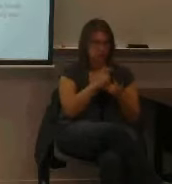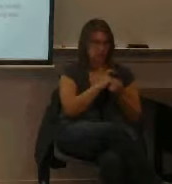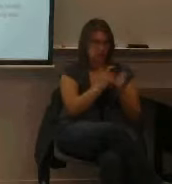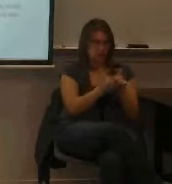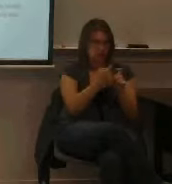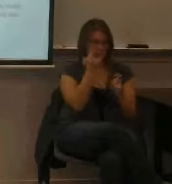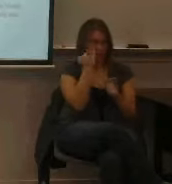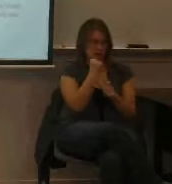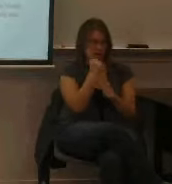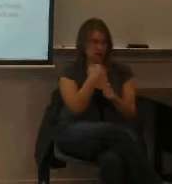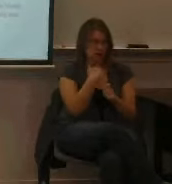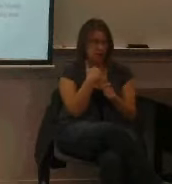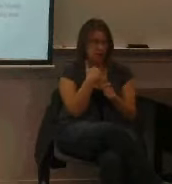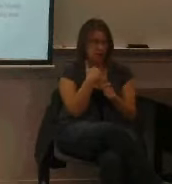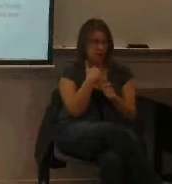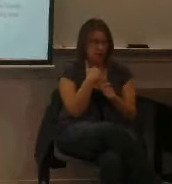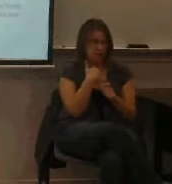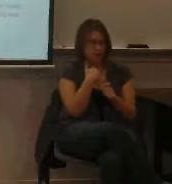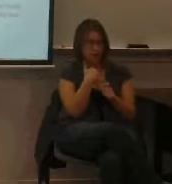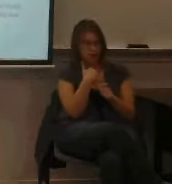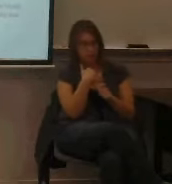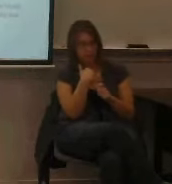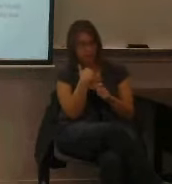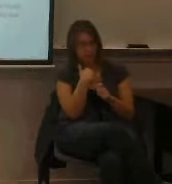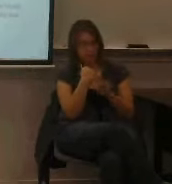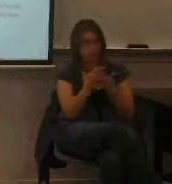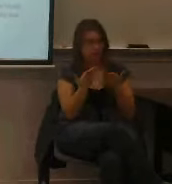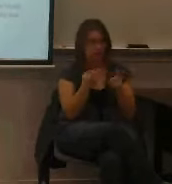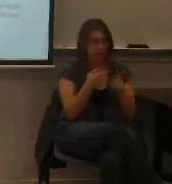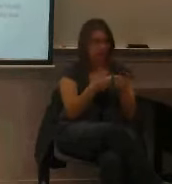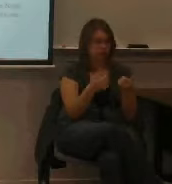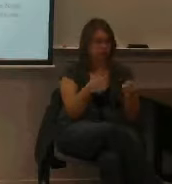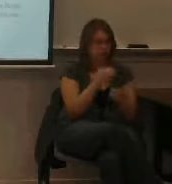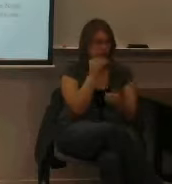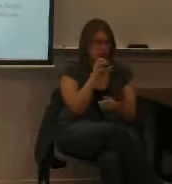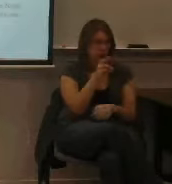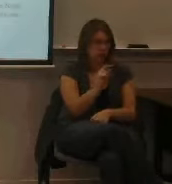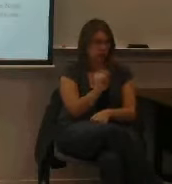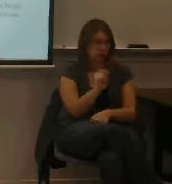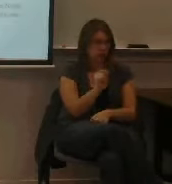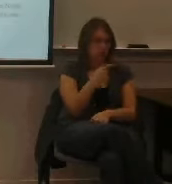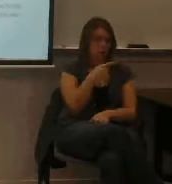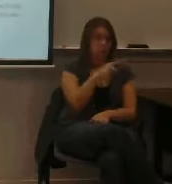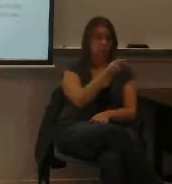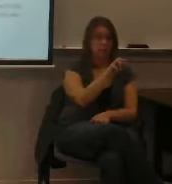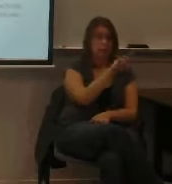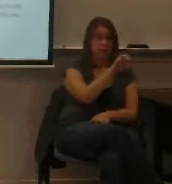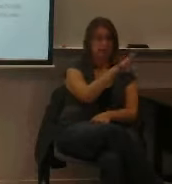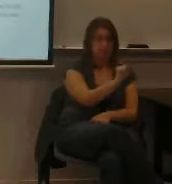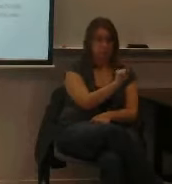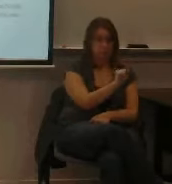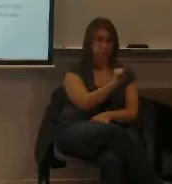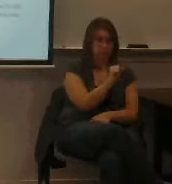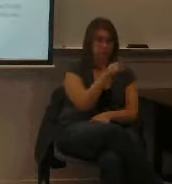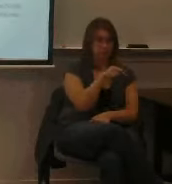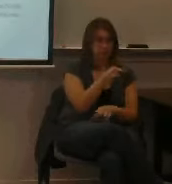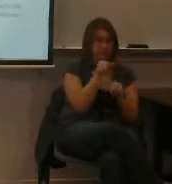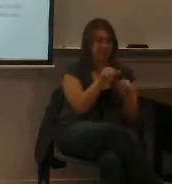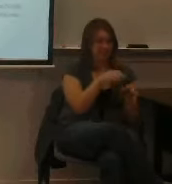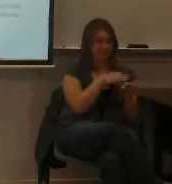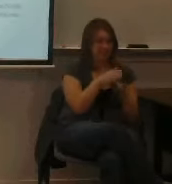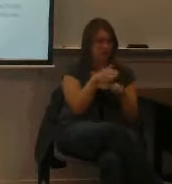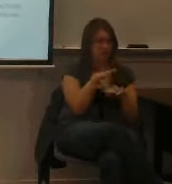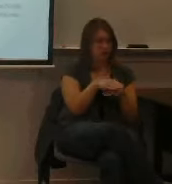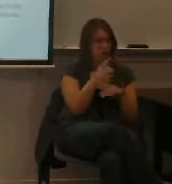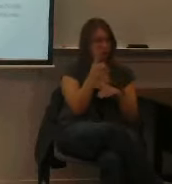not essentially can't partition their food out. And predators essentially at best can